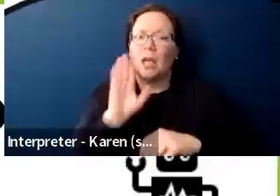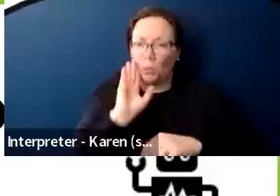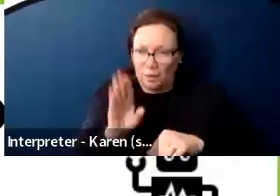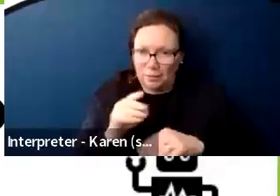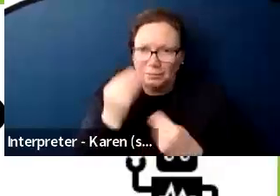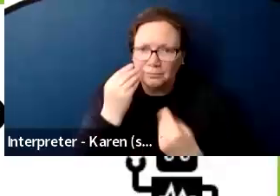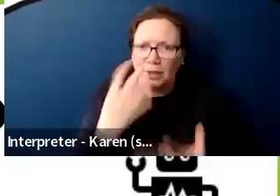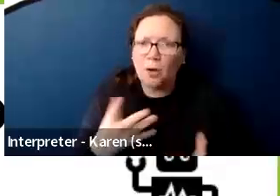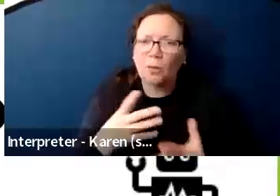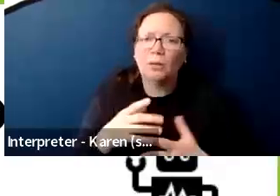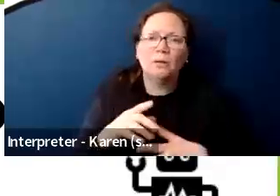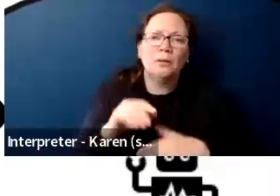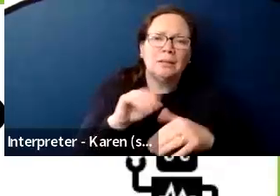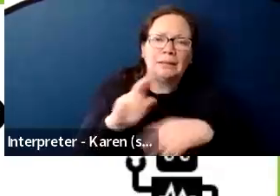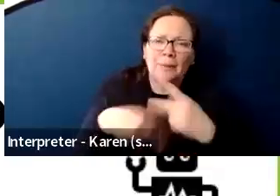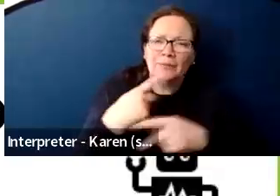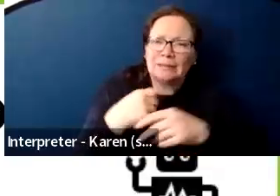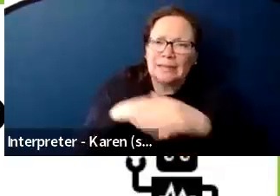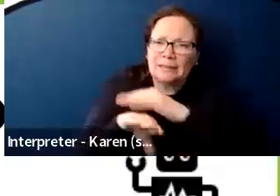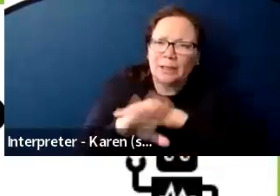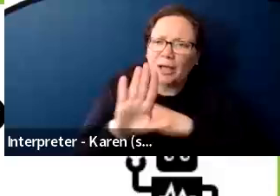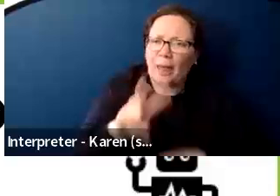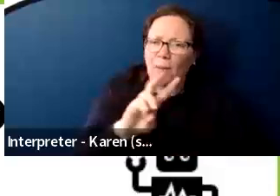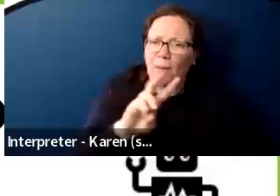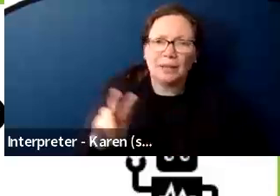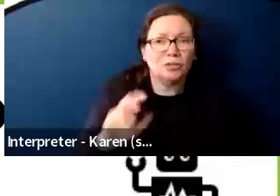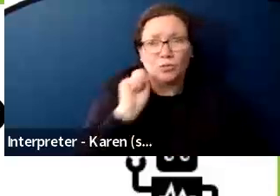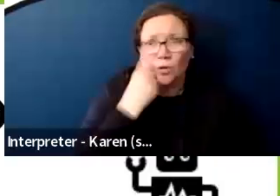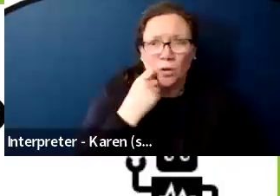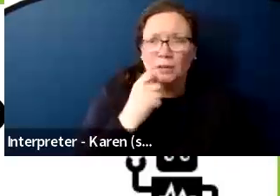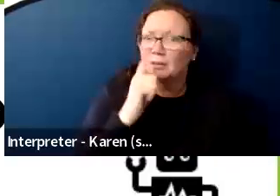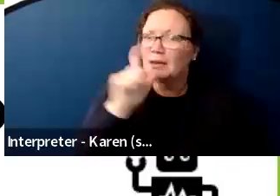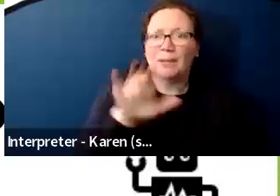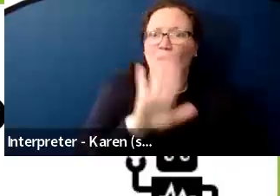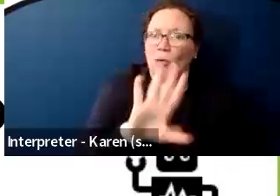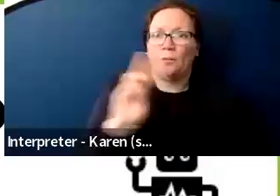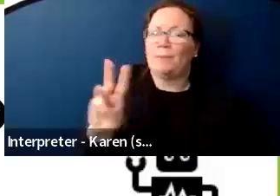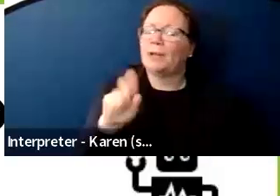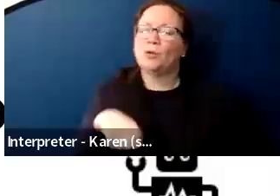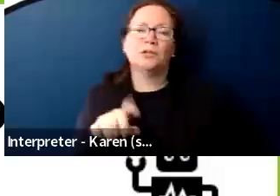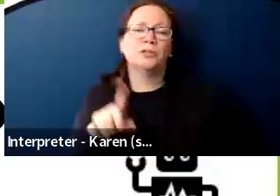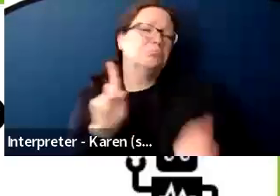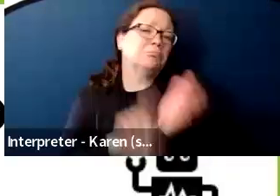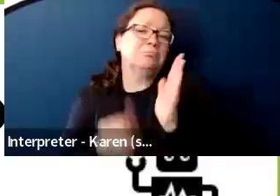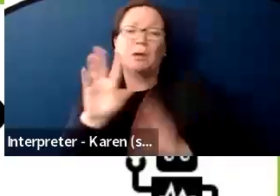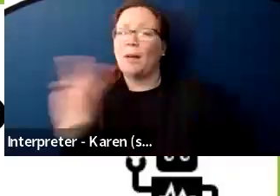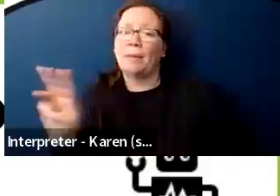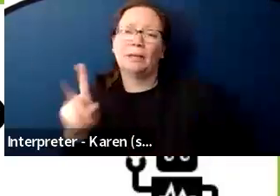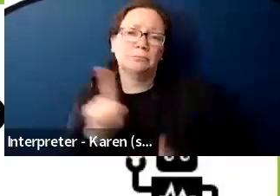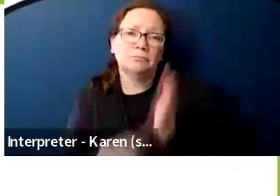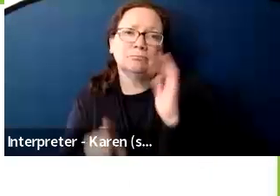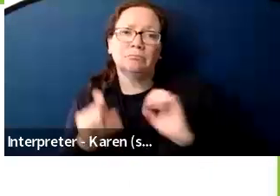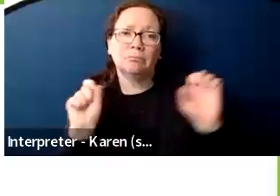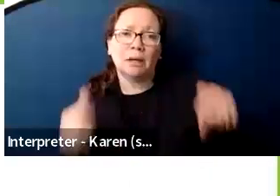page, which can be really cool. It doesn't have to be your own. You can type in espn.com, which is really bad if you do type that in.